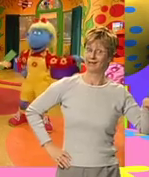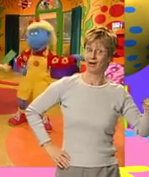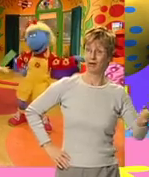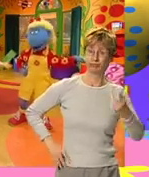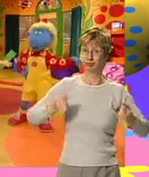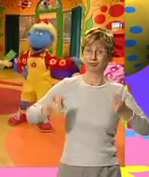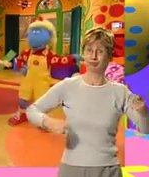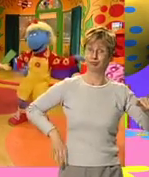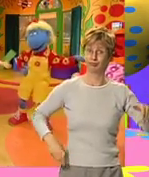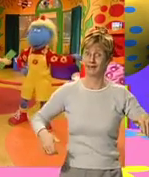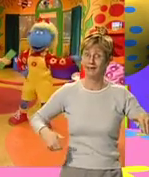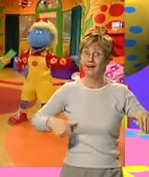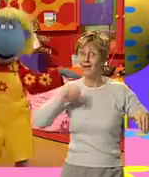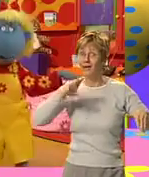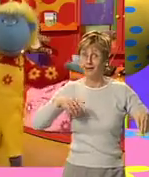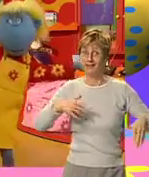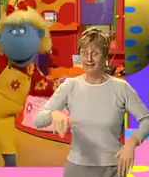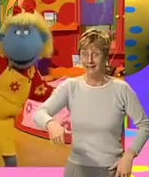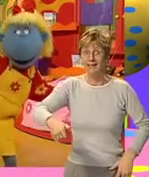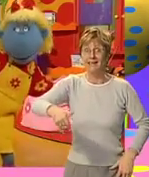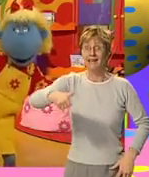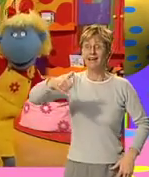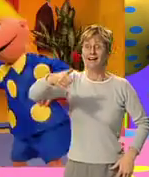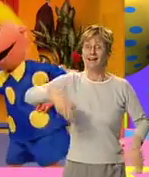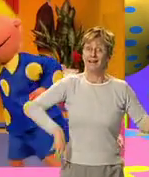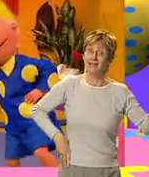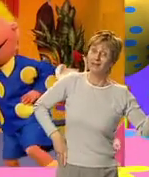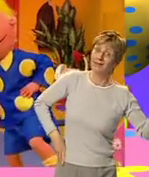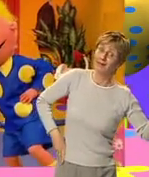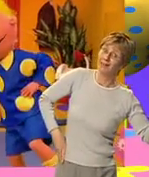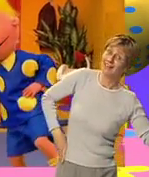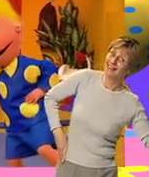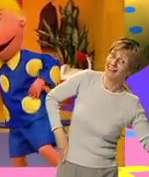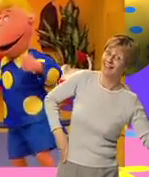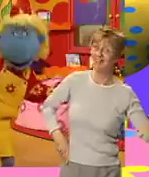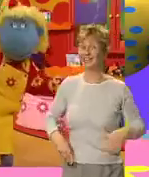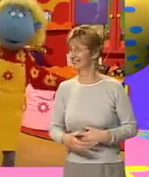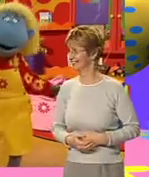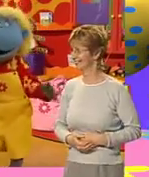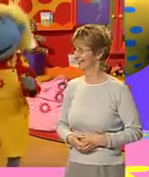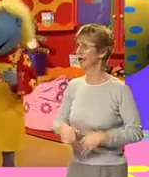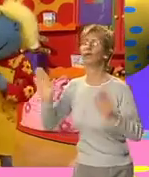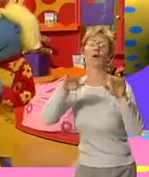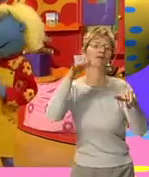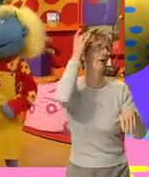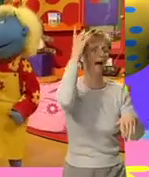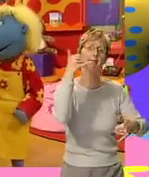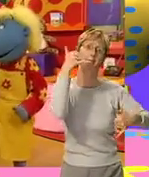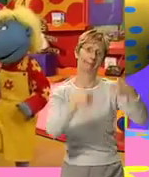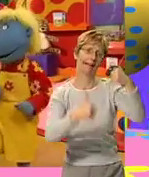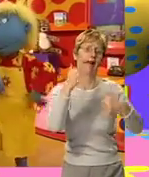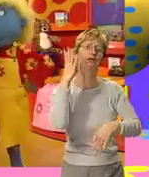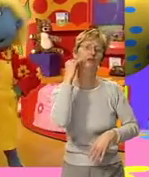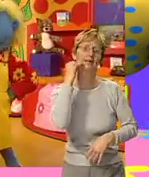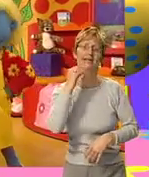kettle's boiling, hear me shout. Tip me up and pour me out. Oh, don't forget milk and